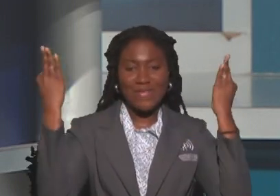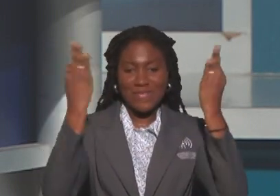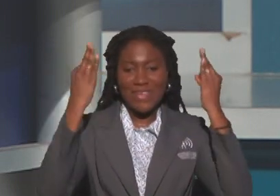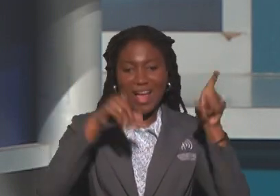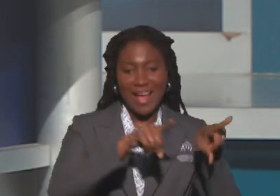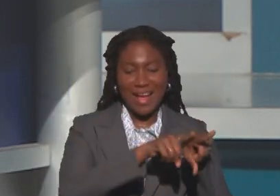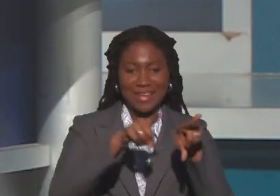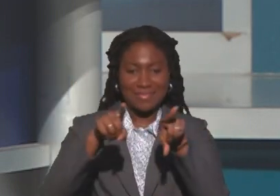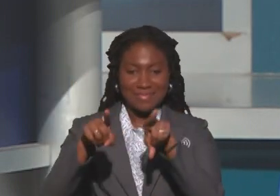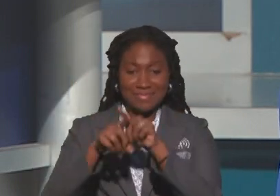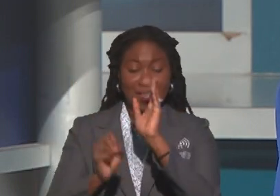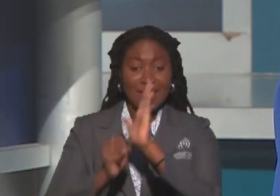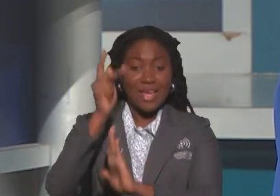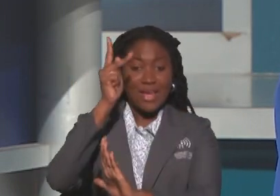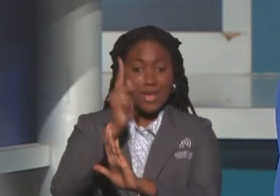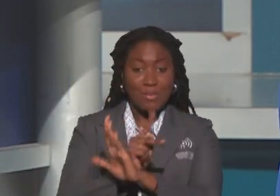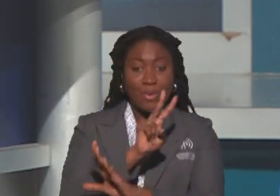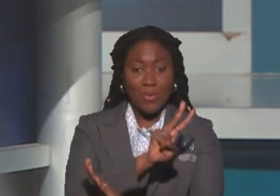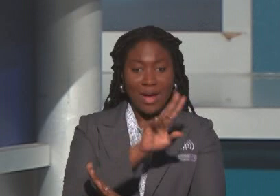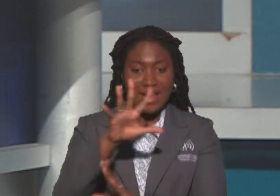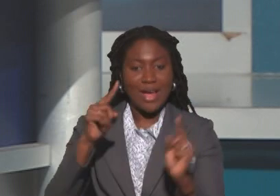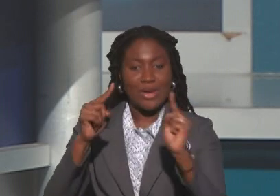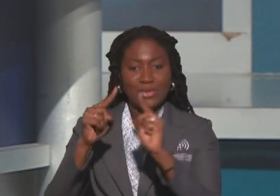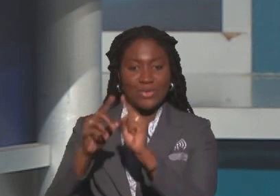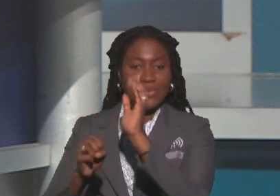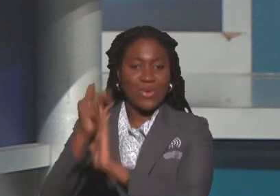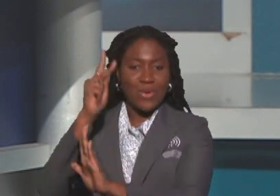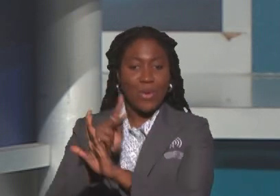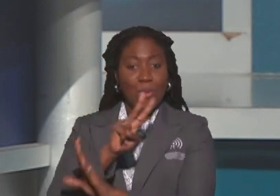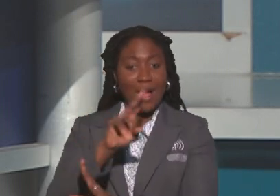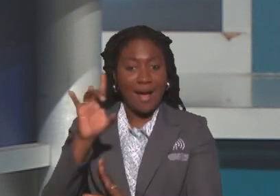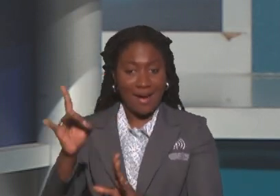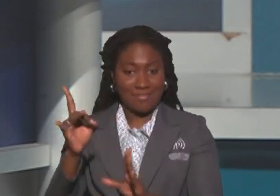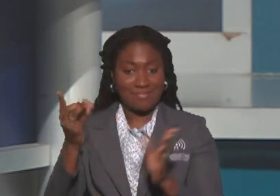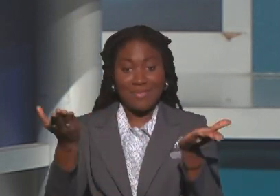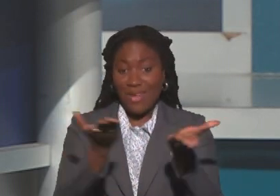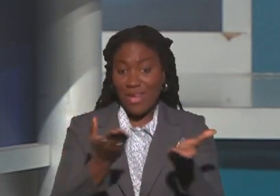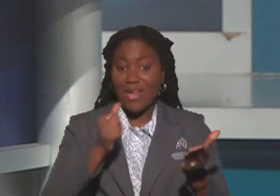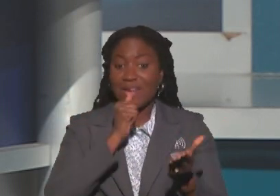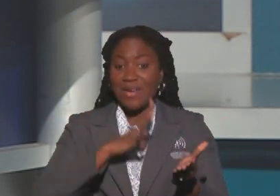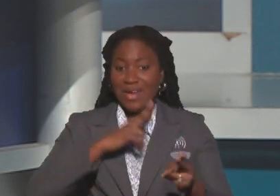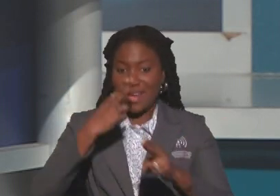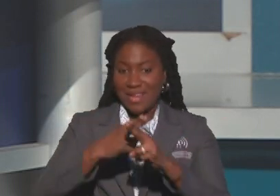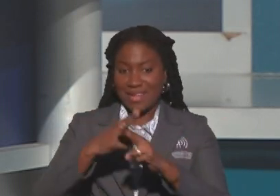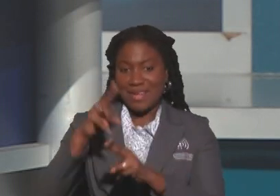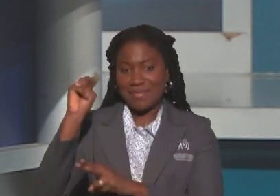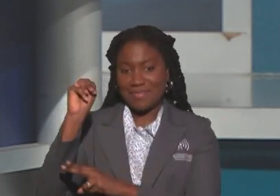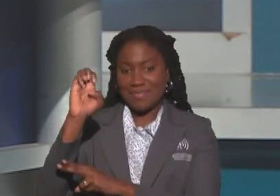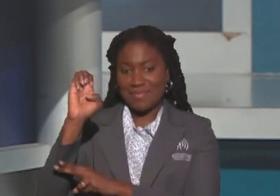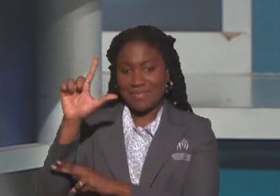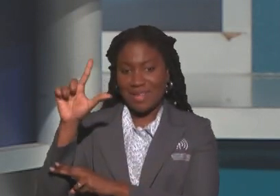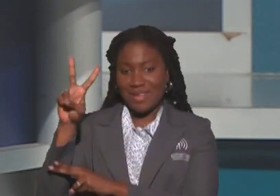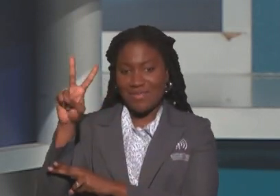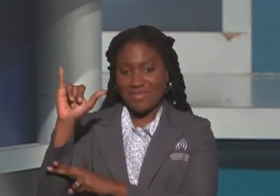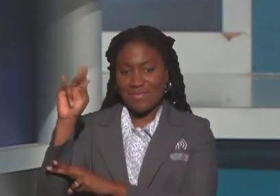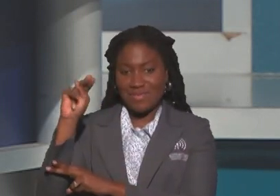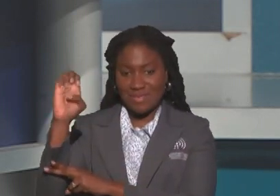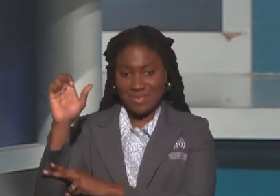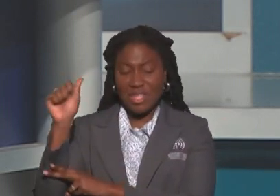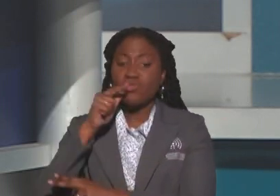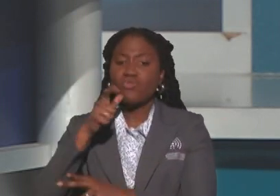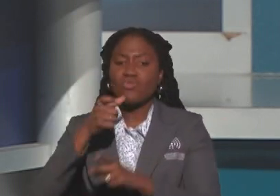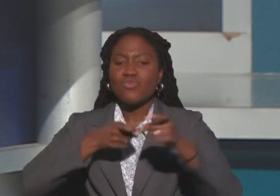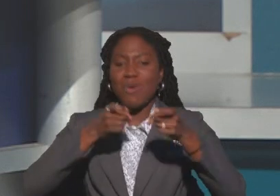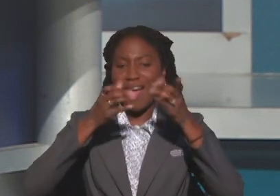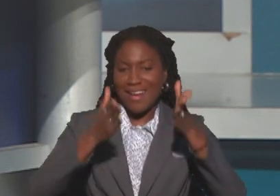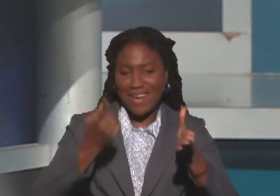well, from April the 25th to the 28th. And joining us in studio is Melvina Hazard, Children's Program Manager for Bocas Lit Fest,